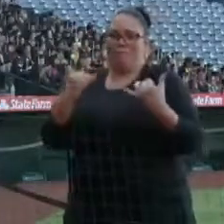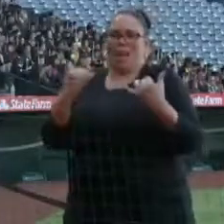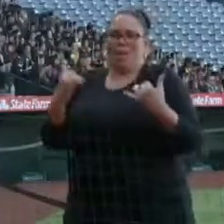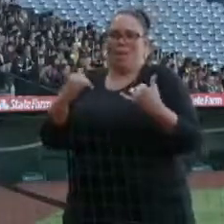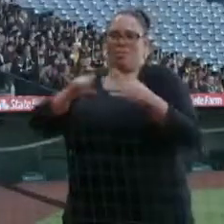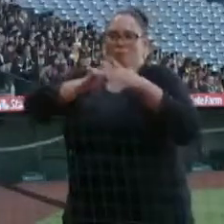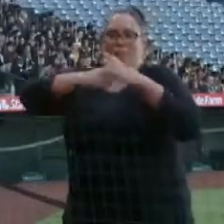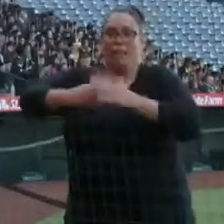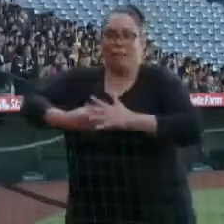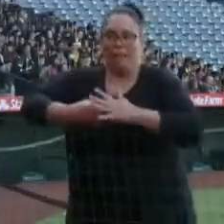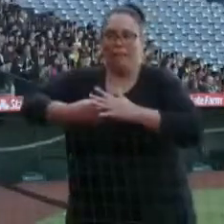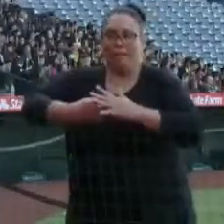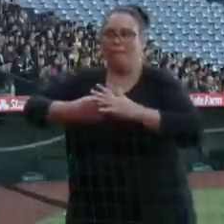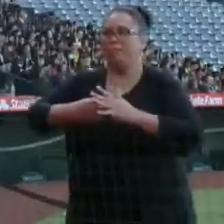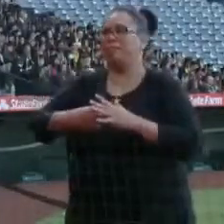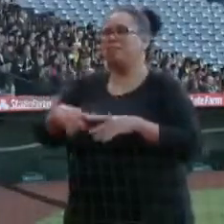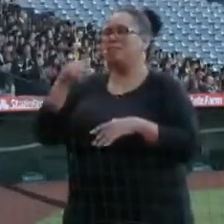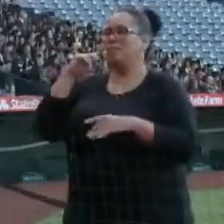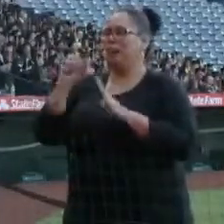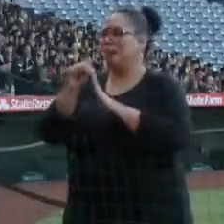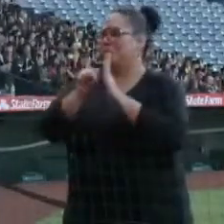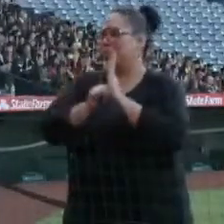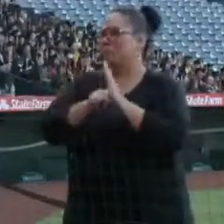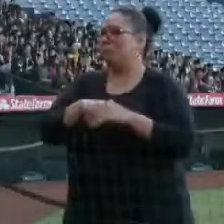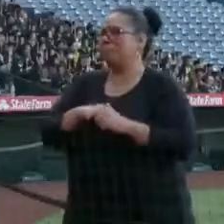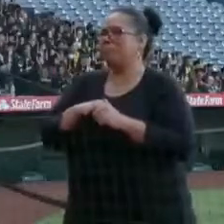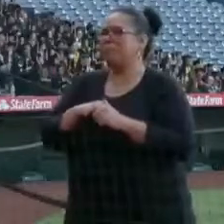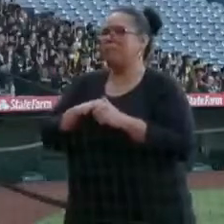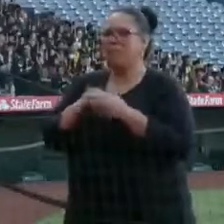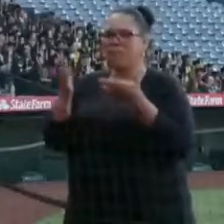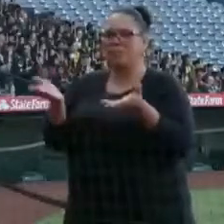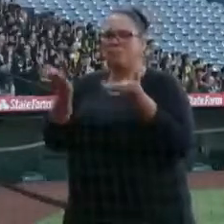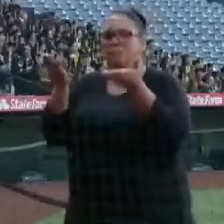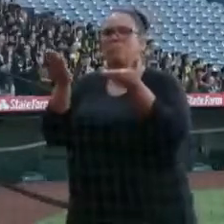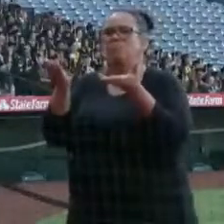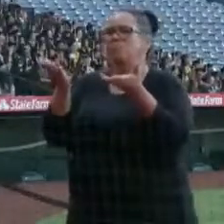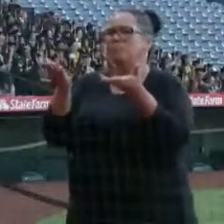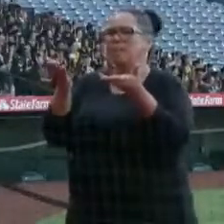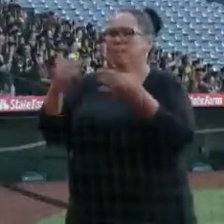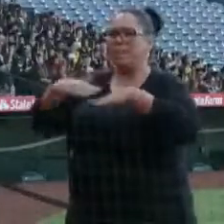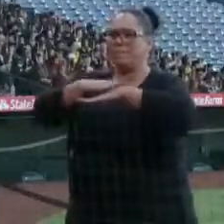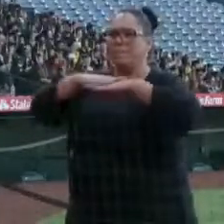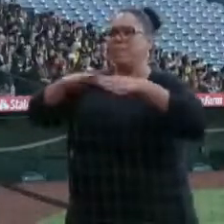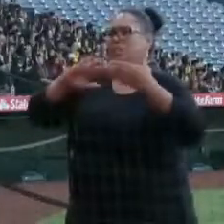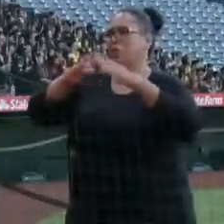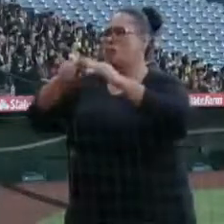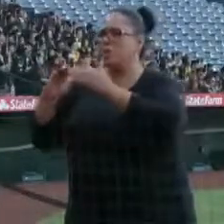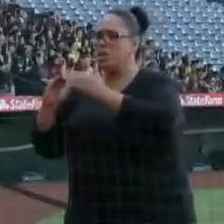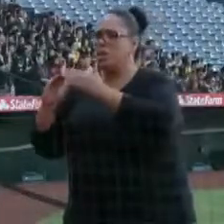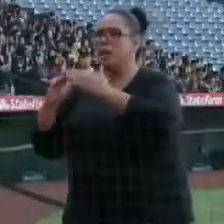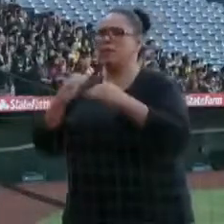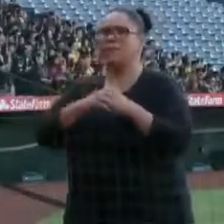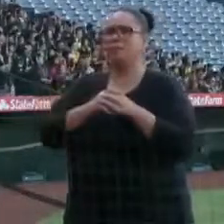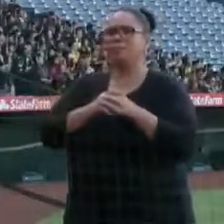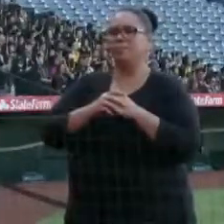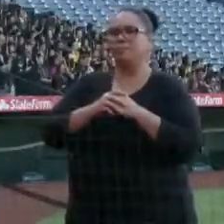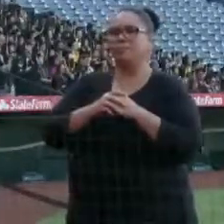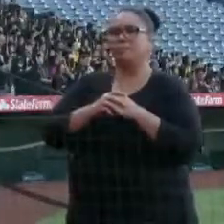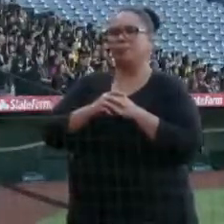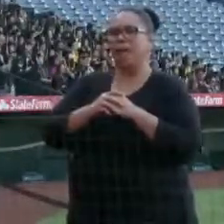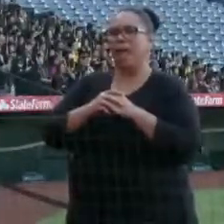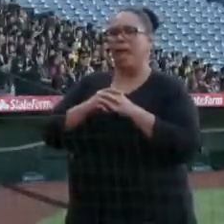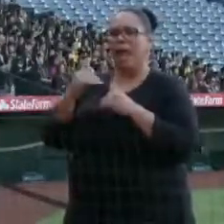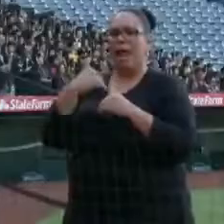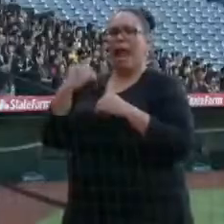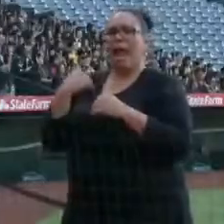State Long Beach. Let us listen and continue to uplift the Beach community that we are and be resources for the next generation